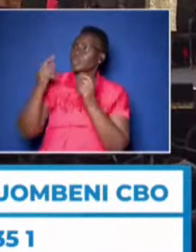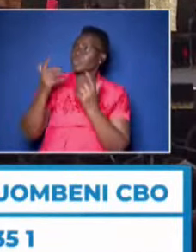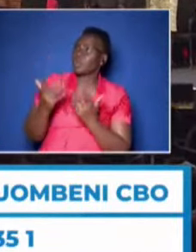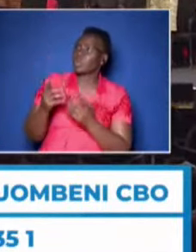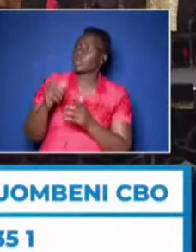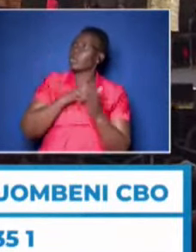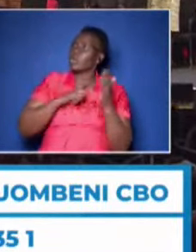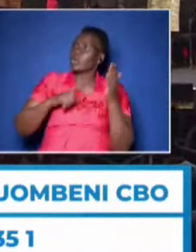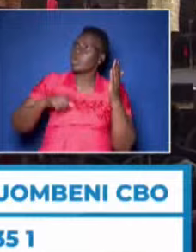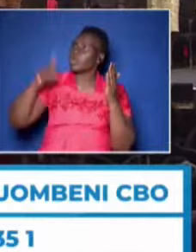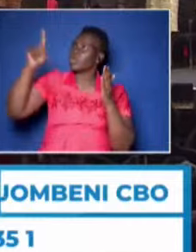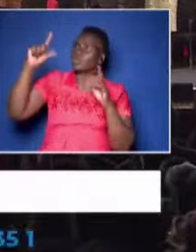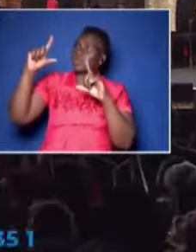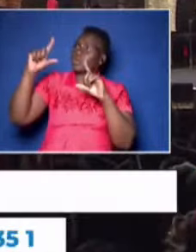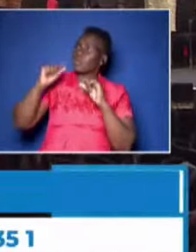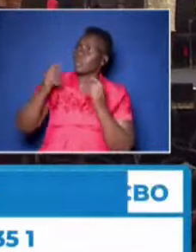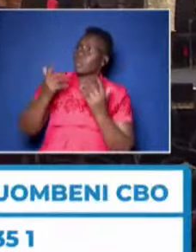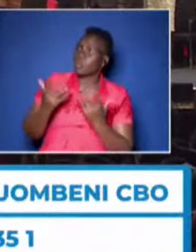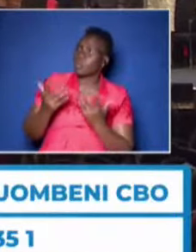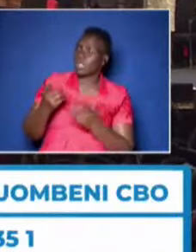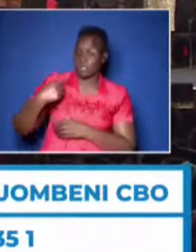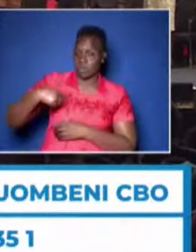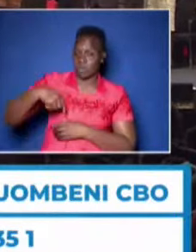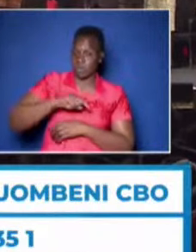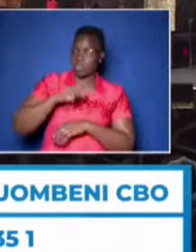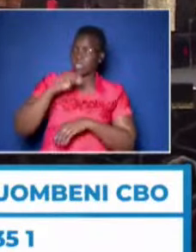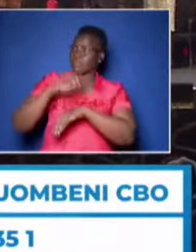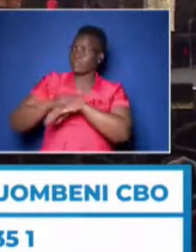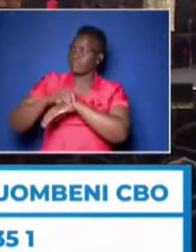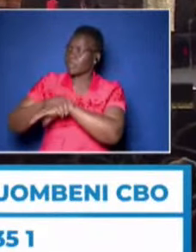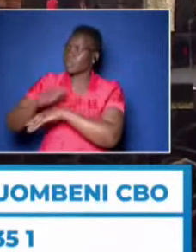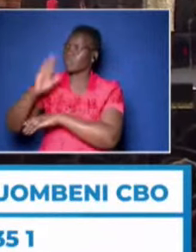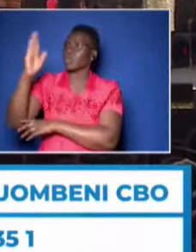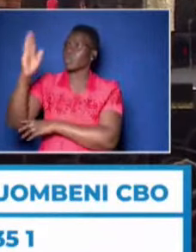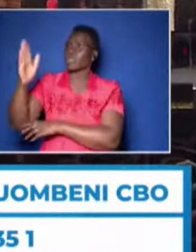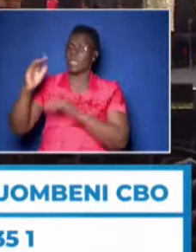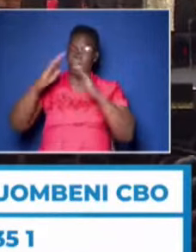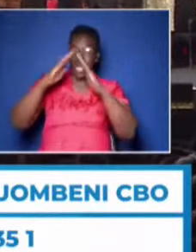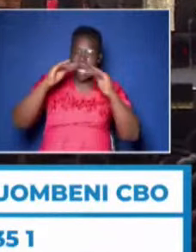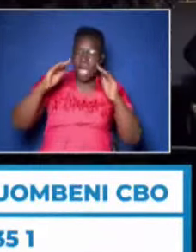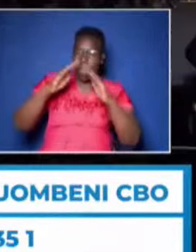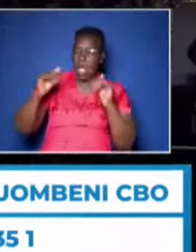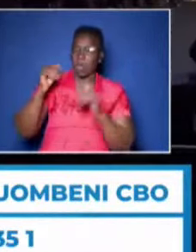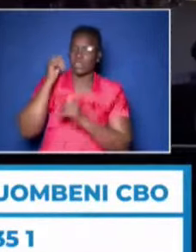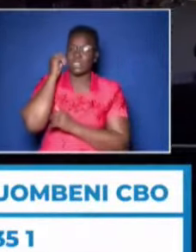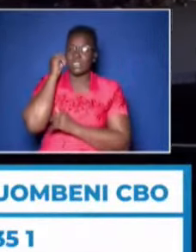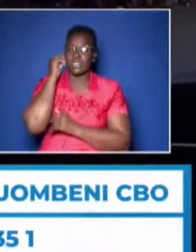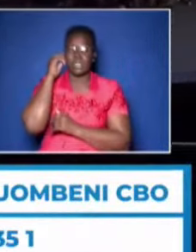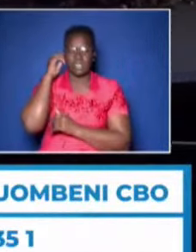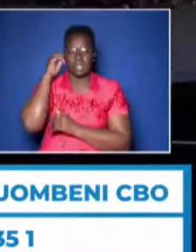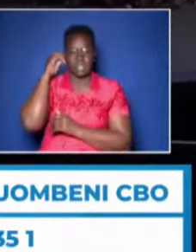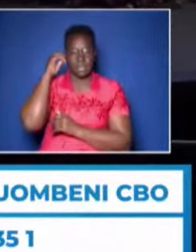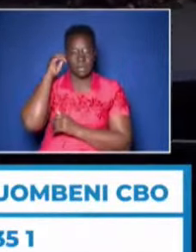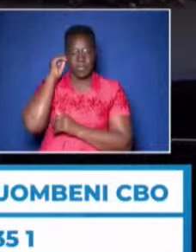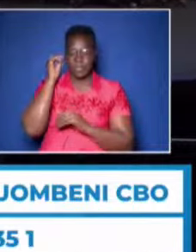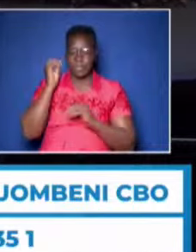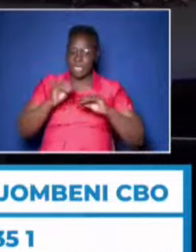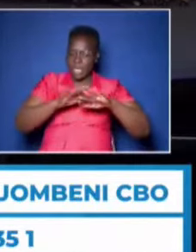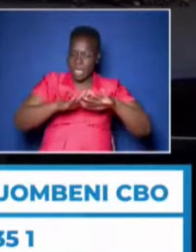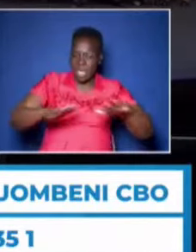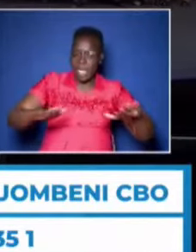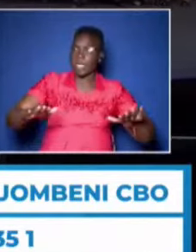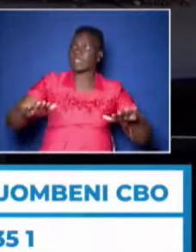you said that we will receive houses and land